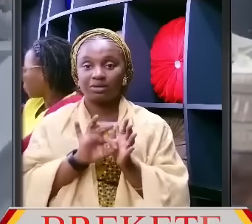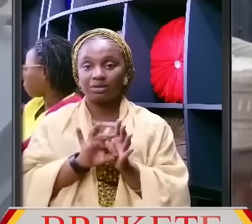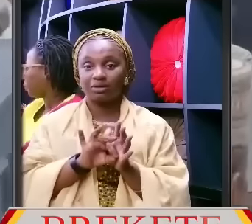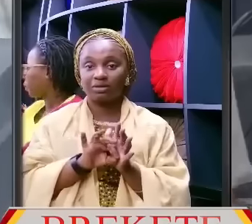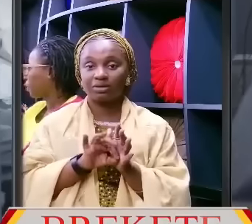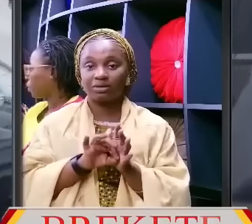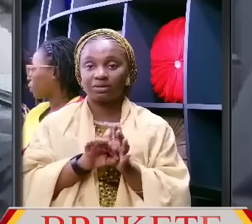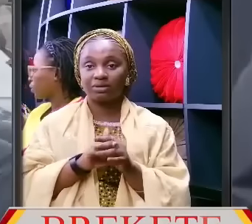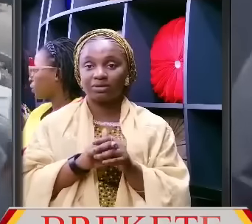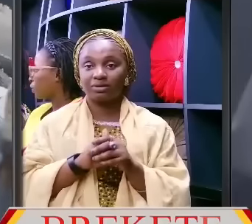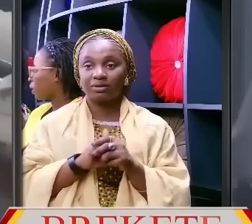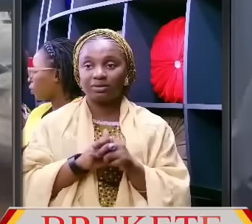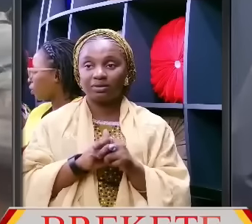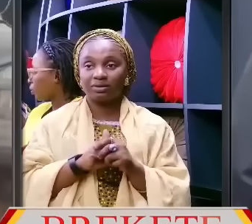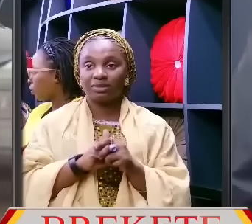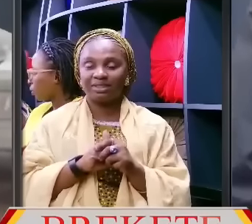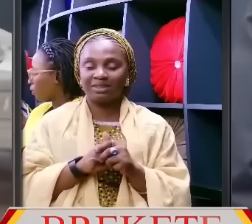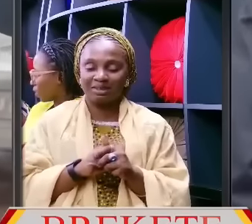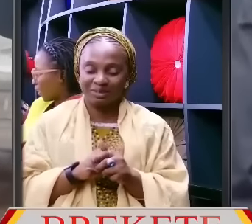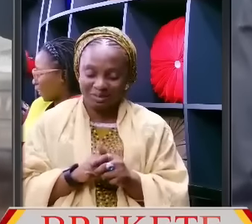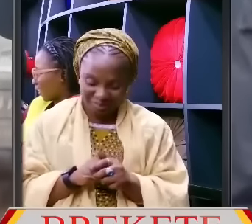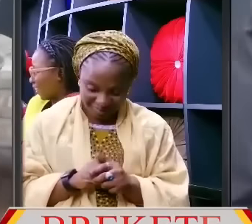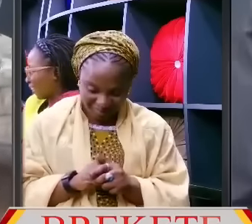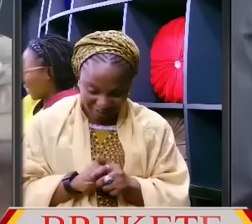shoulder. They don't do it for me before, so